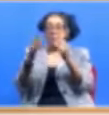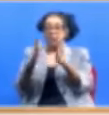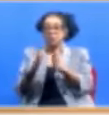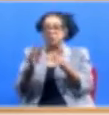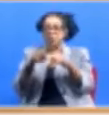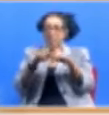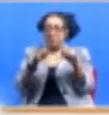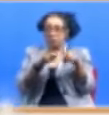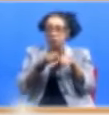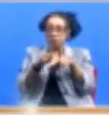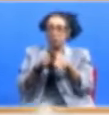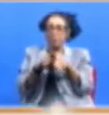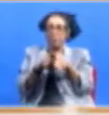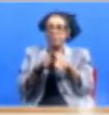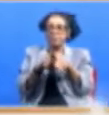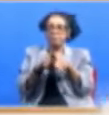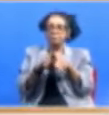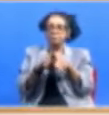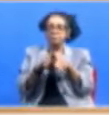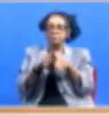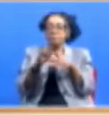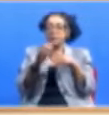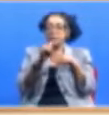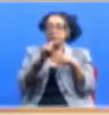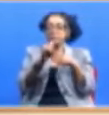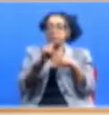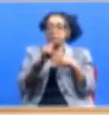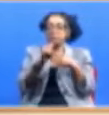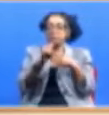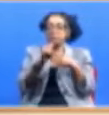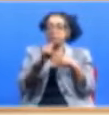and the buyers, but also a leading chain in Kenya.